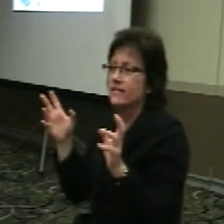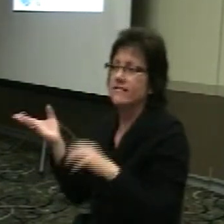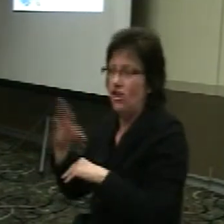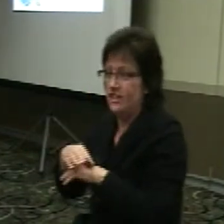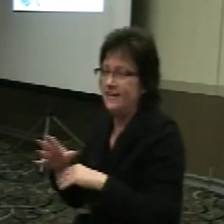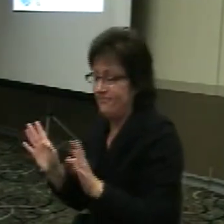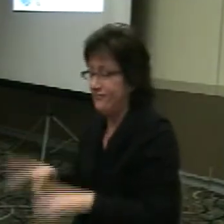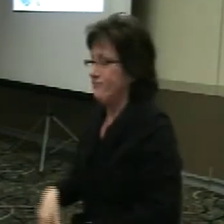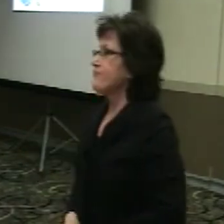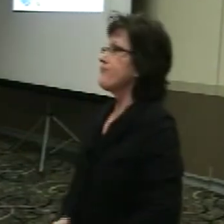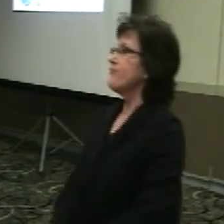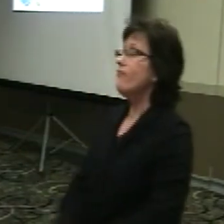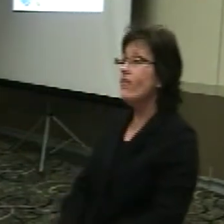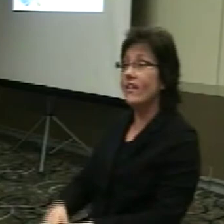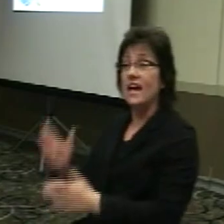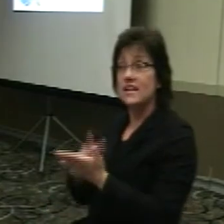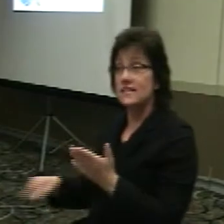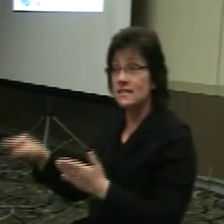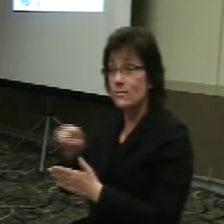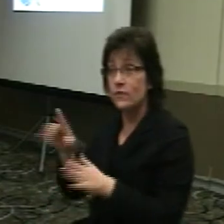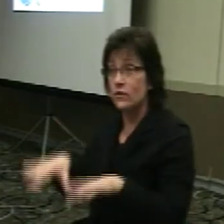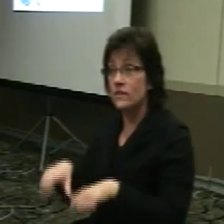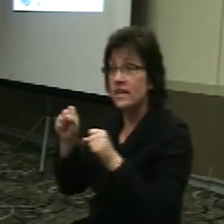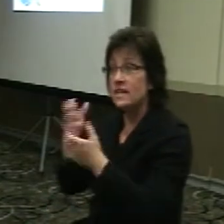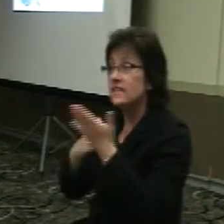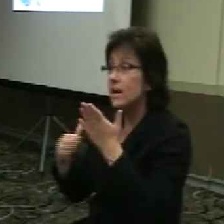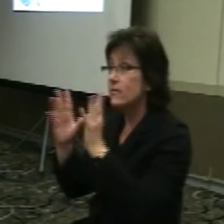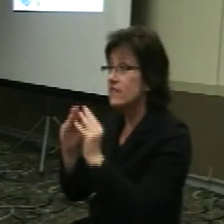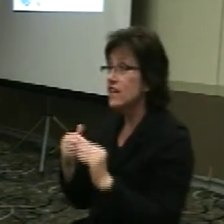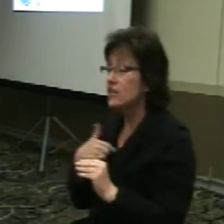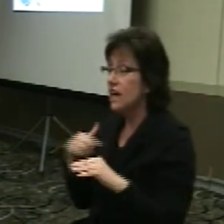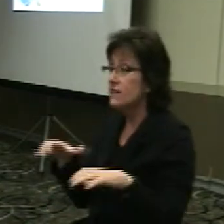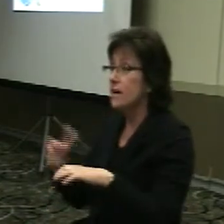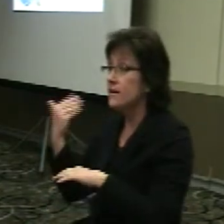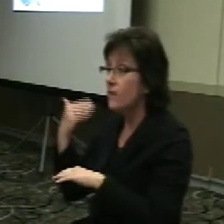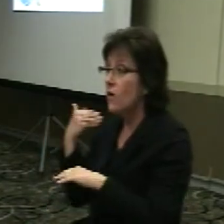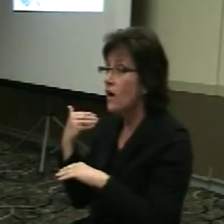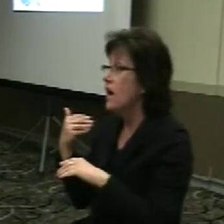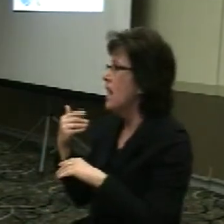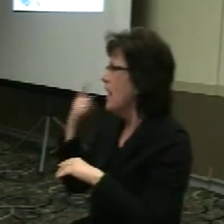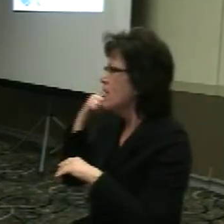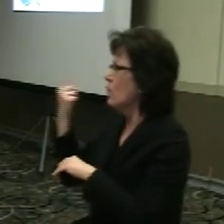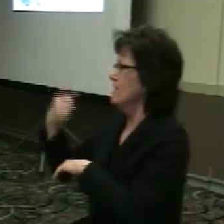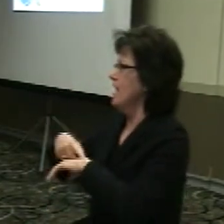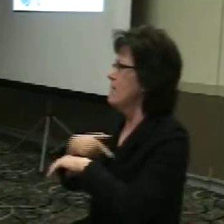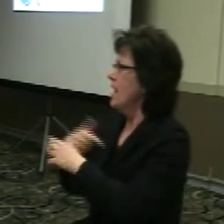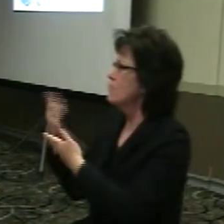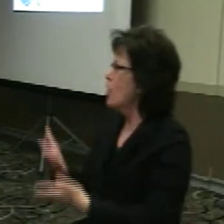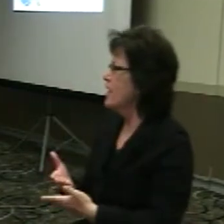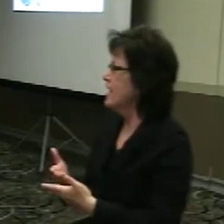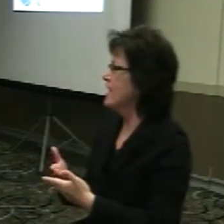those of you that have been in some of the sessions that I've done before, I think one time I brought in a,